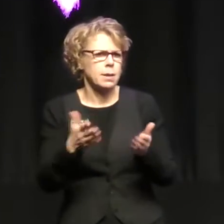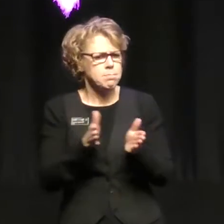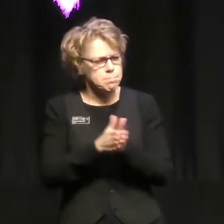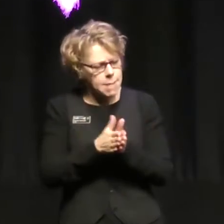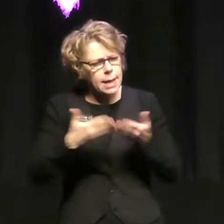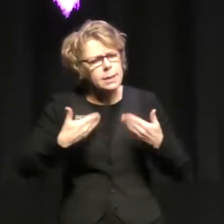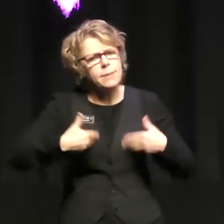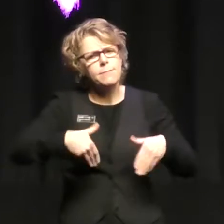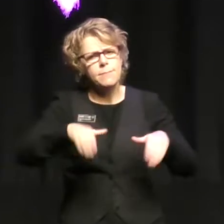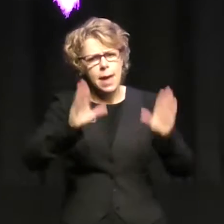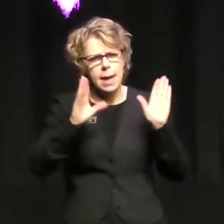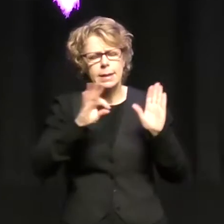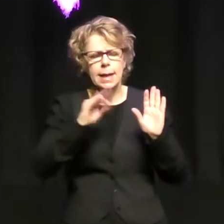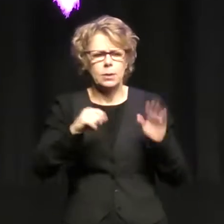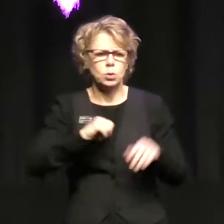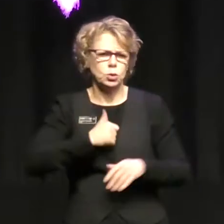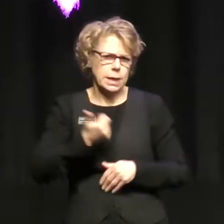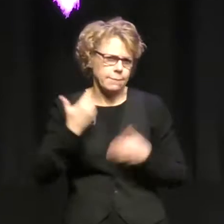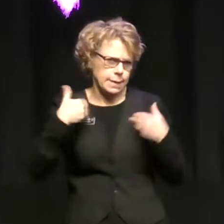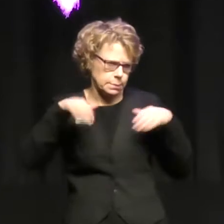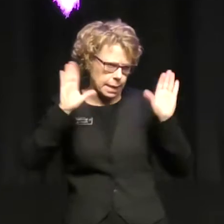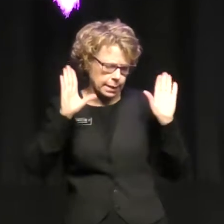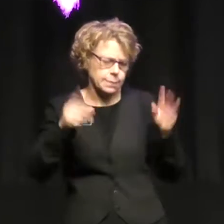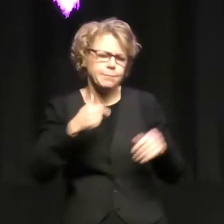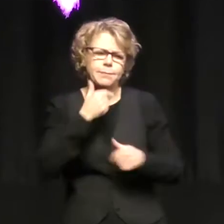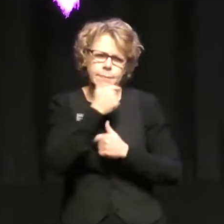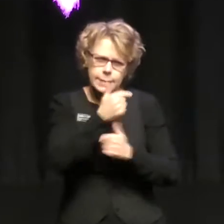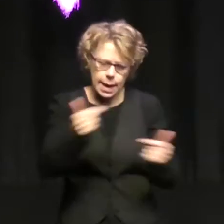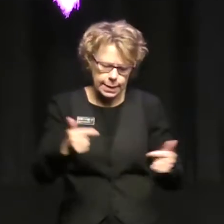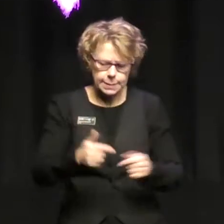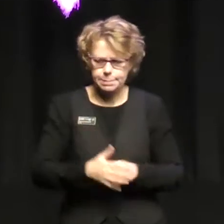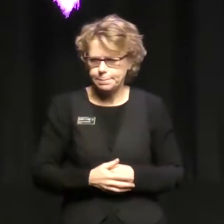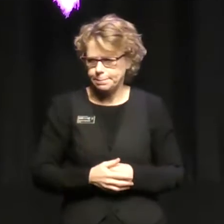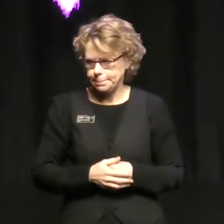dignity and self respect. Thank you so much.